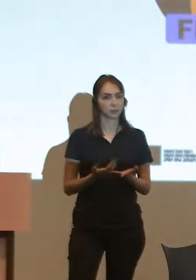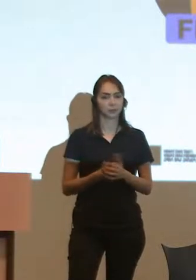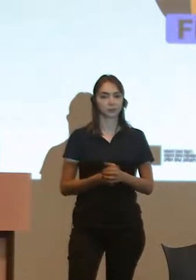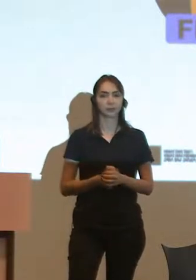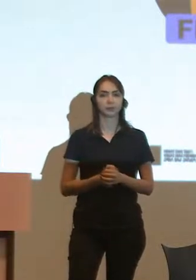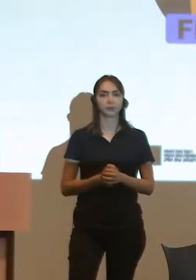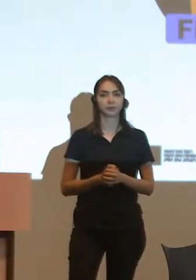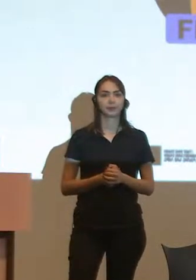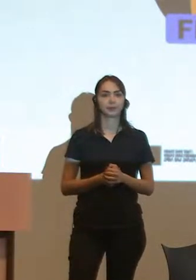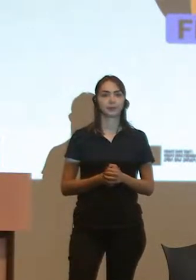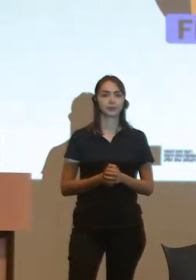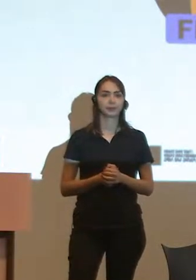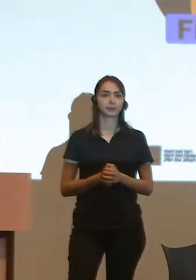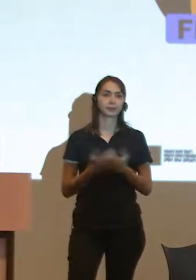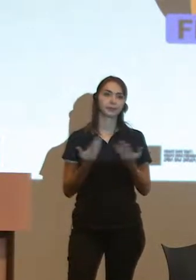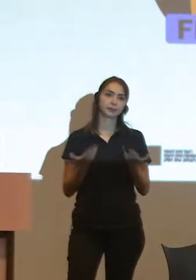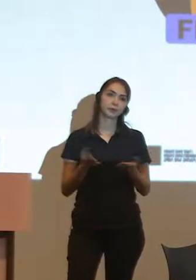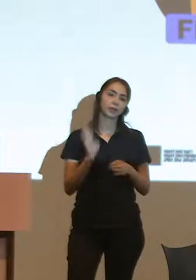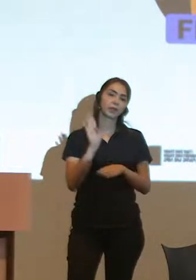another